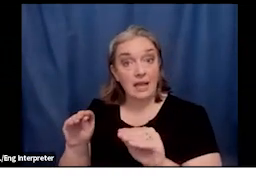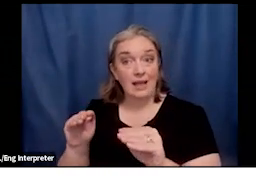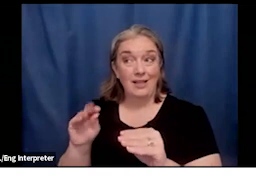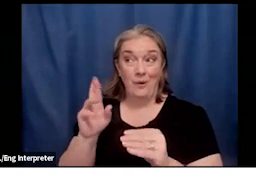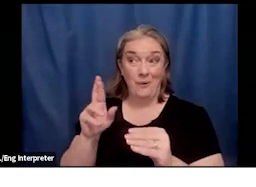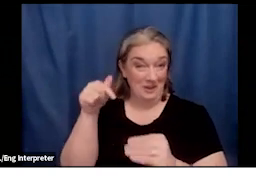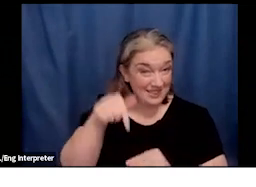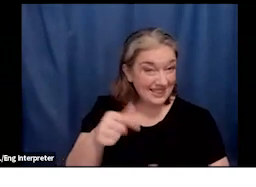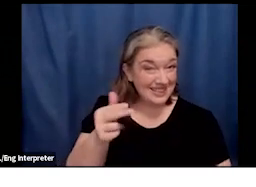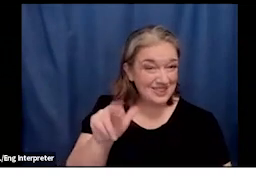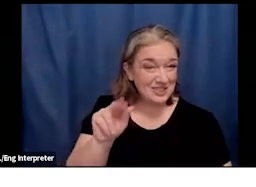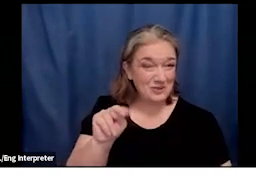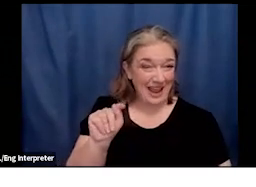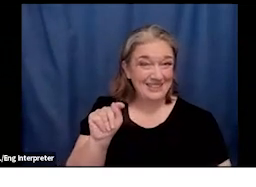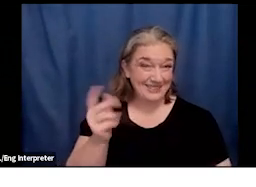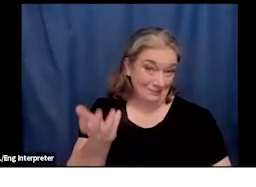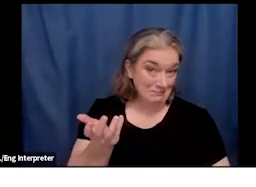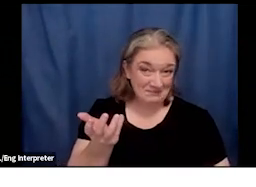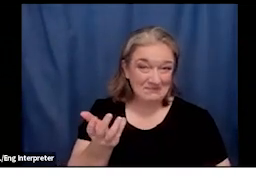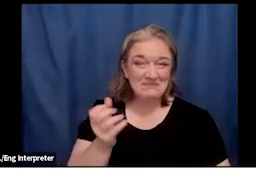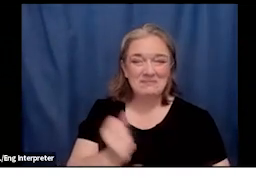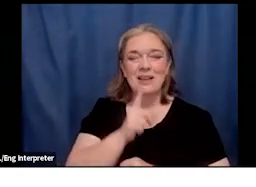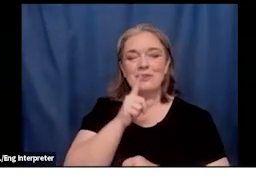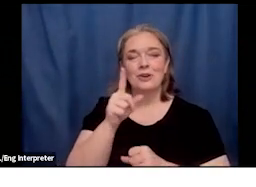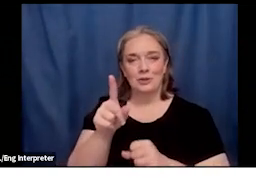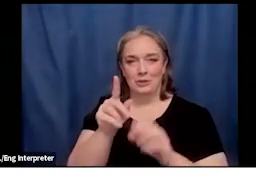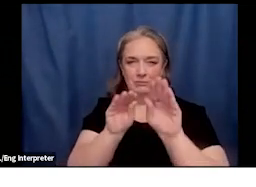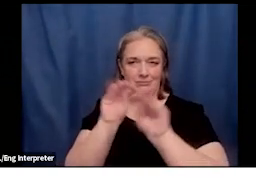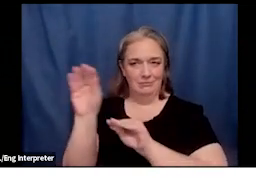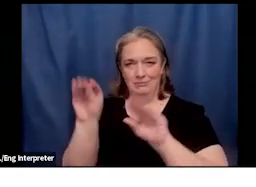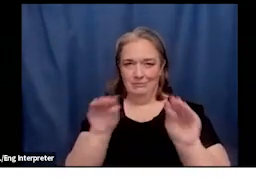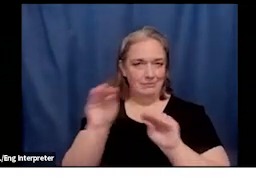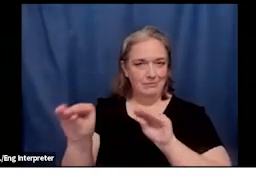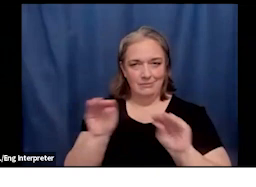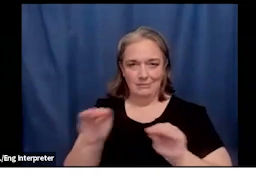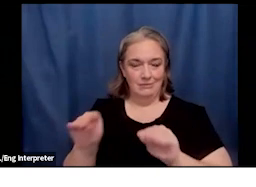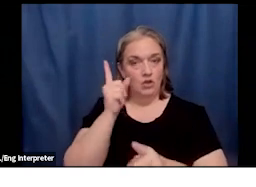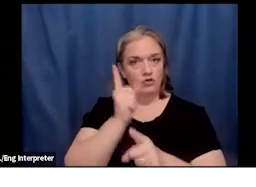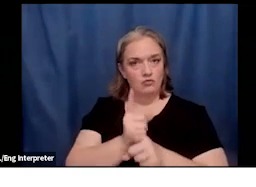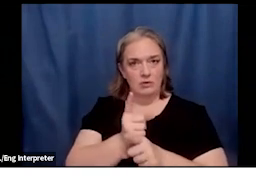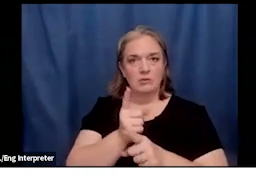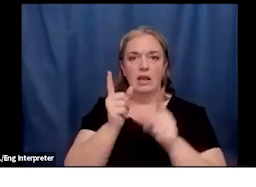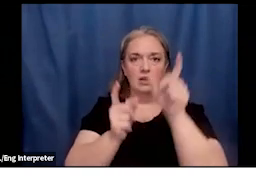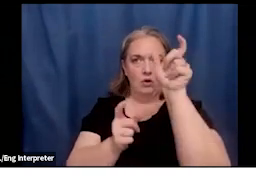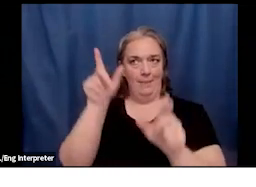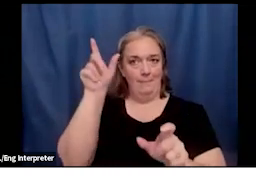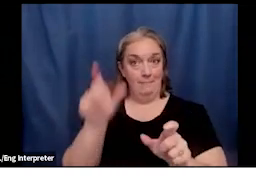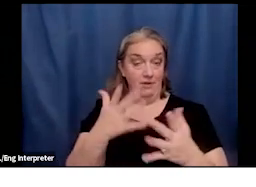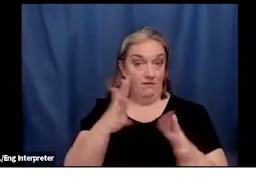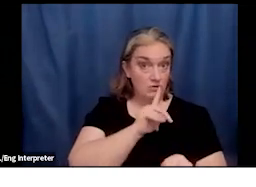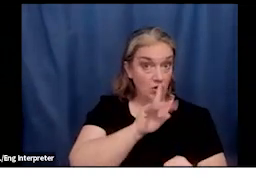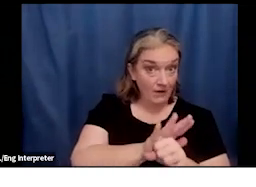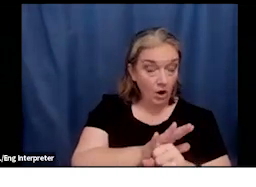grant. So you want to make sure you break things down into the accurate category for what is related